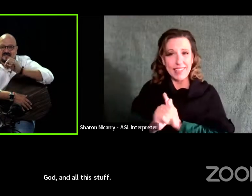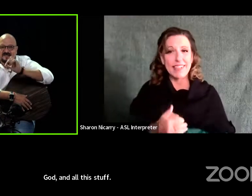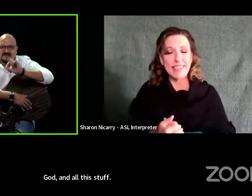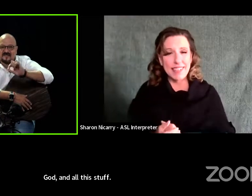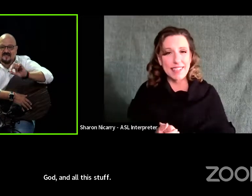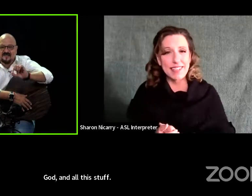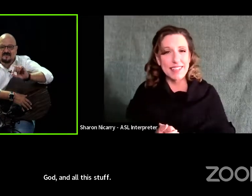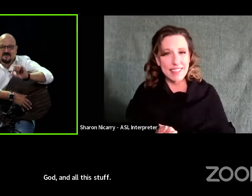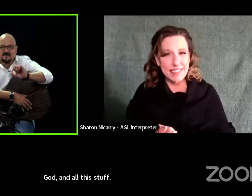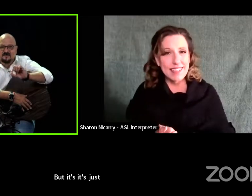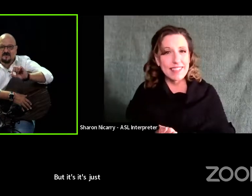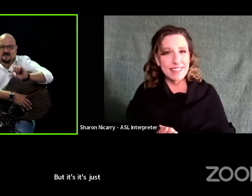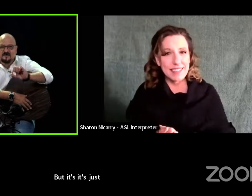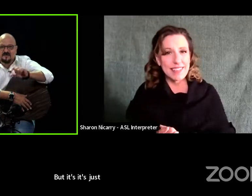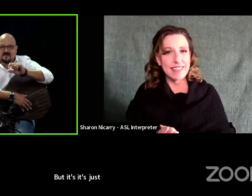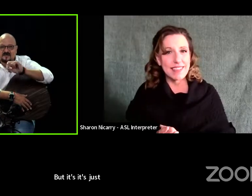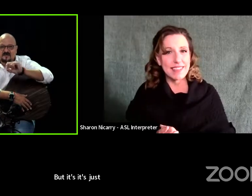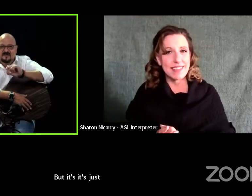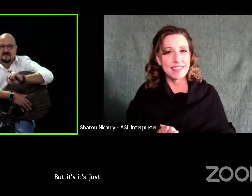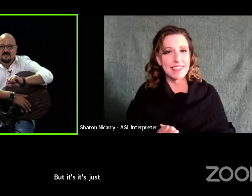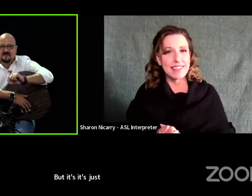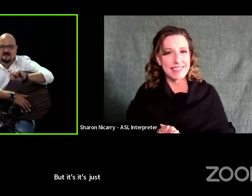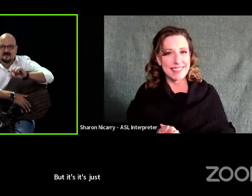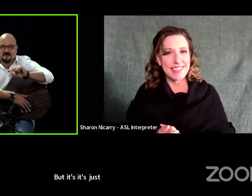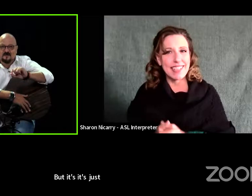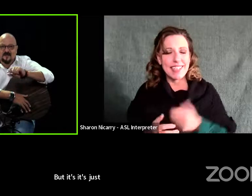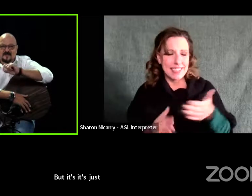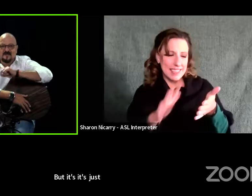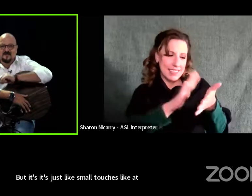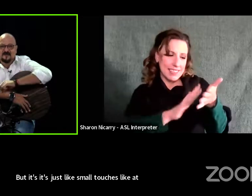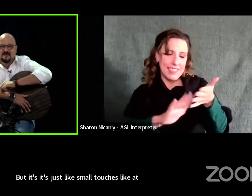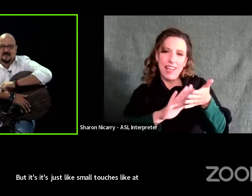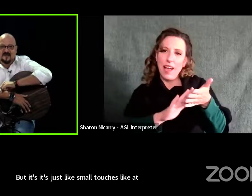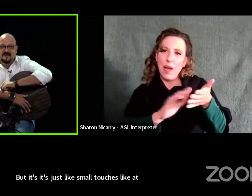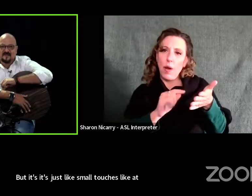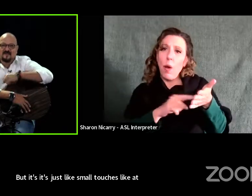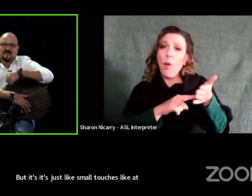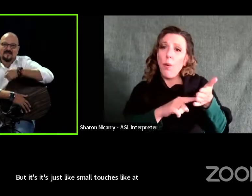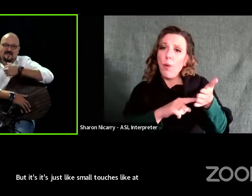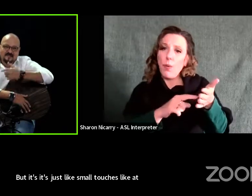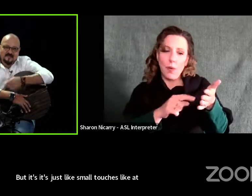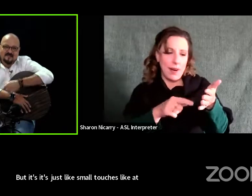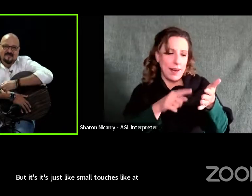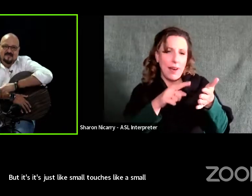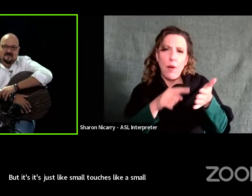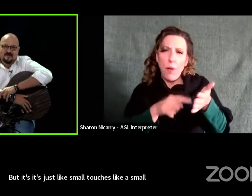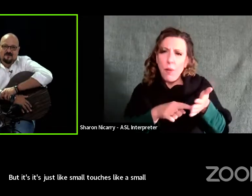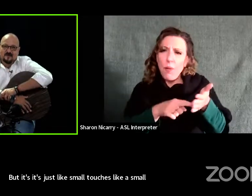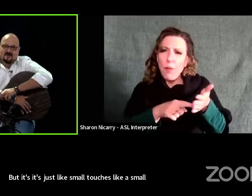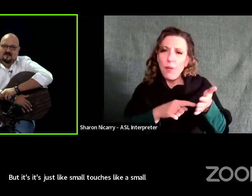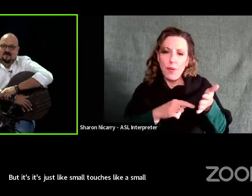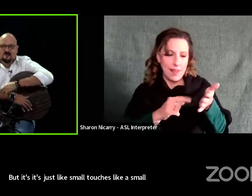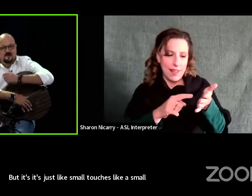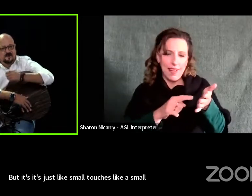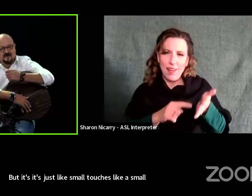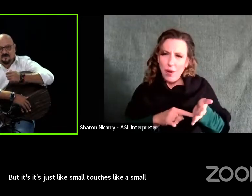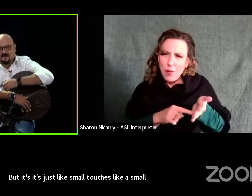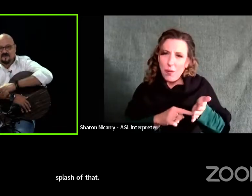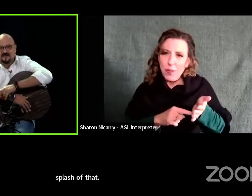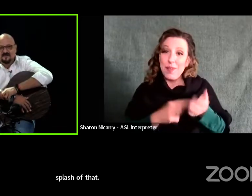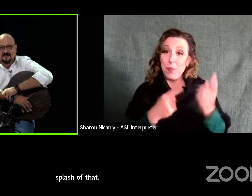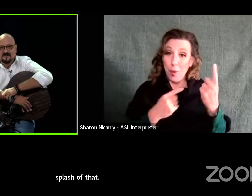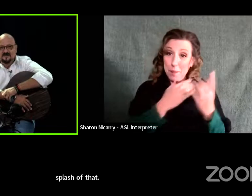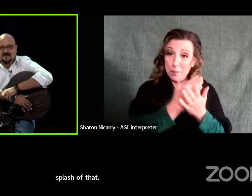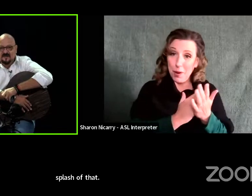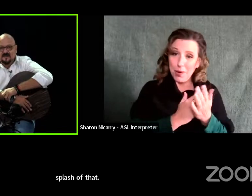it's just like a small touch, it's like a small splash of that, and then the other part is to work and